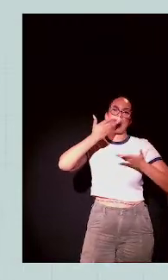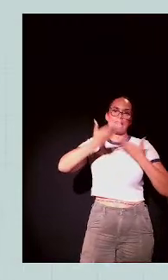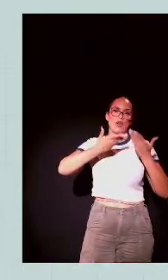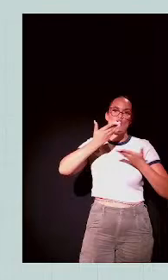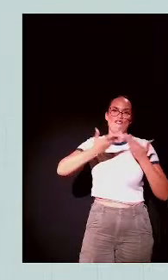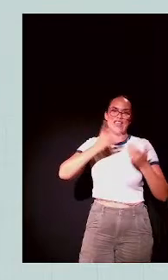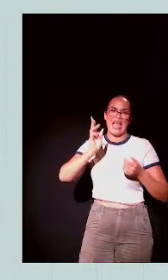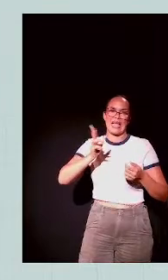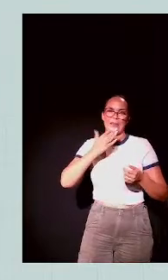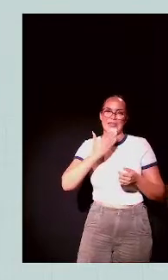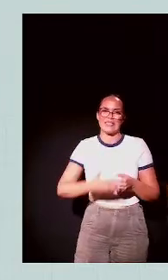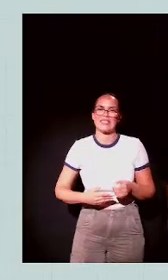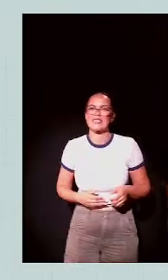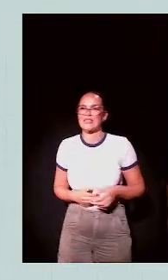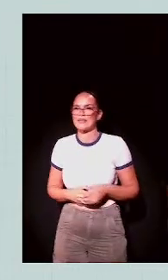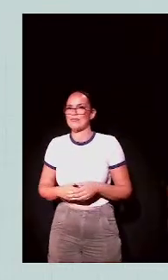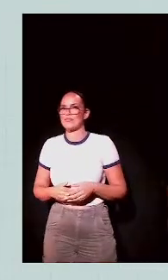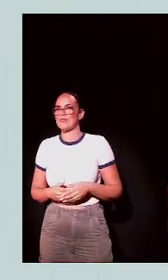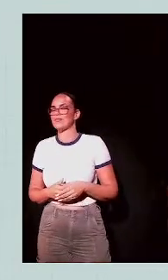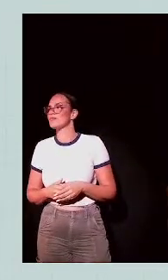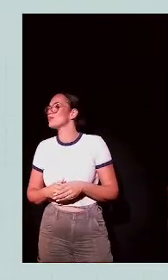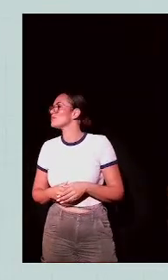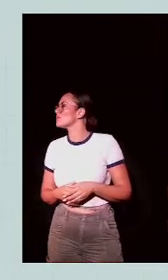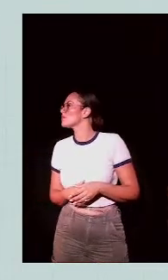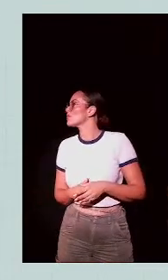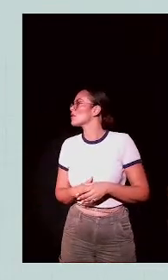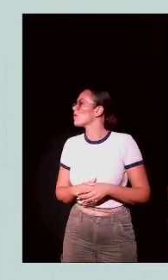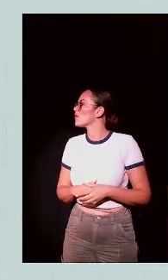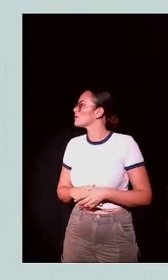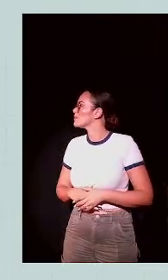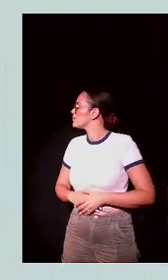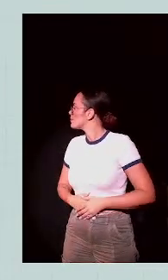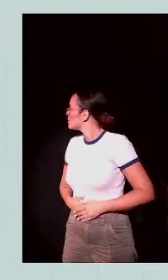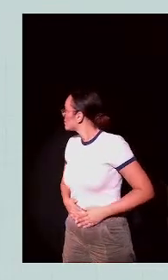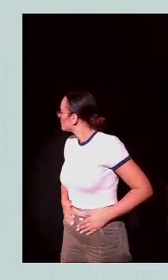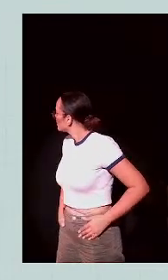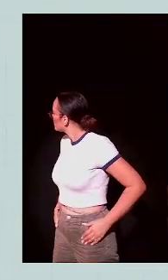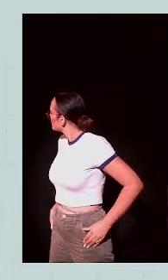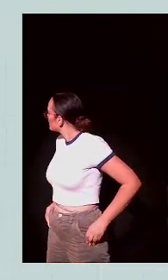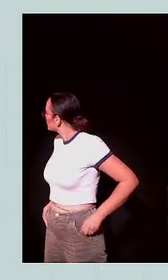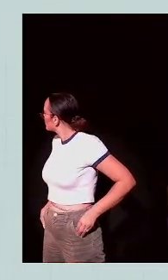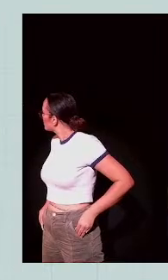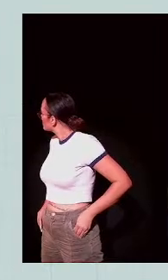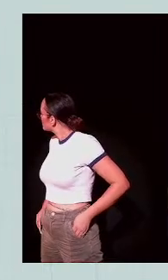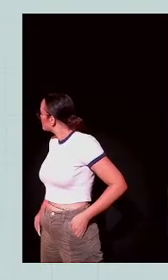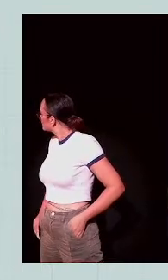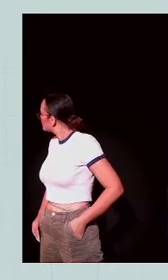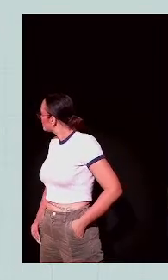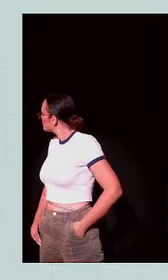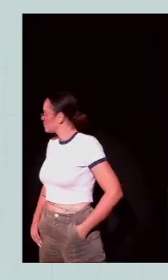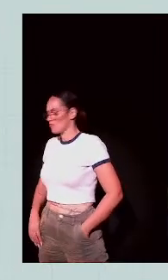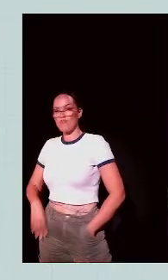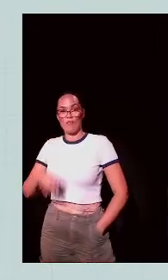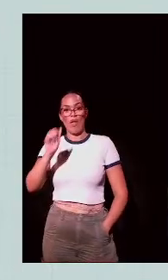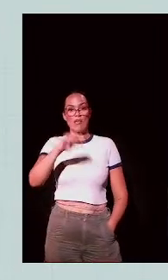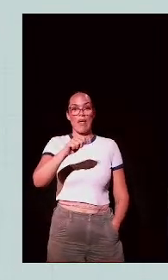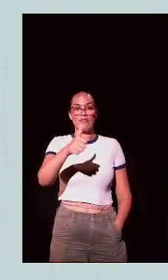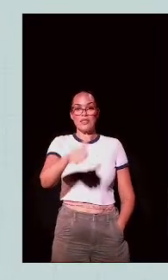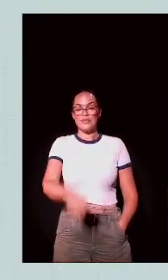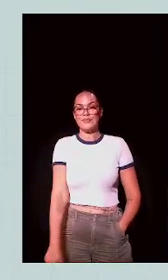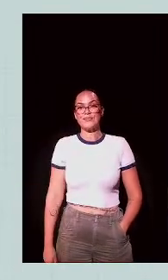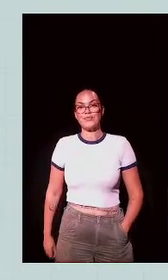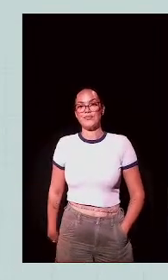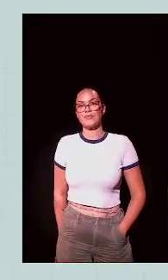Mike, there we go. Yes, Matt, so there's just been a question. Can we please see the bibliography again, people? I think if you can of course. On stage, up on the screen, that would be